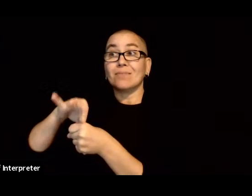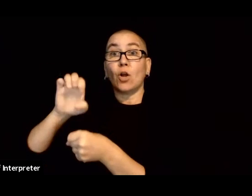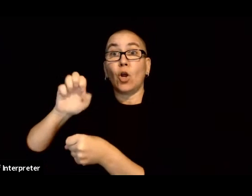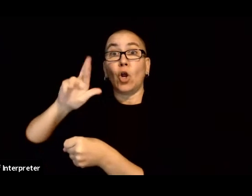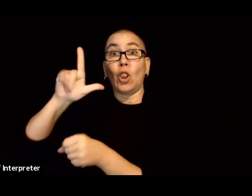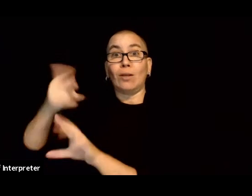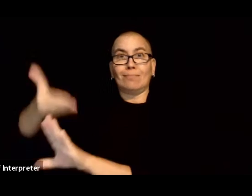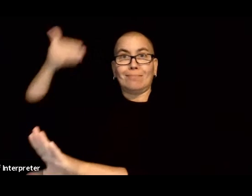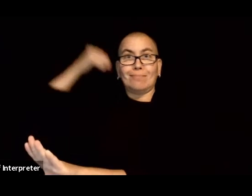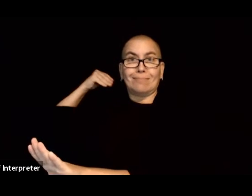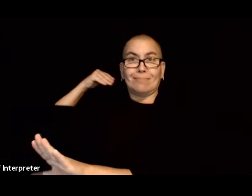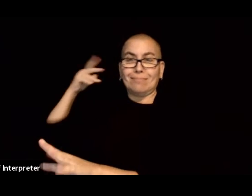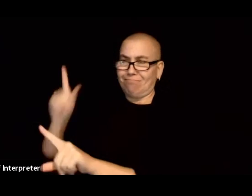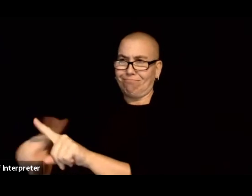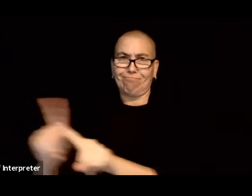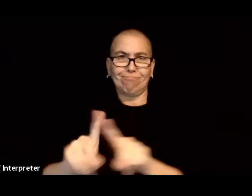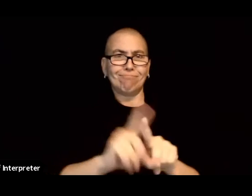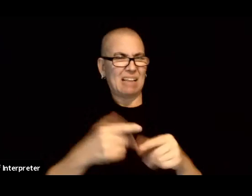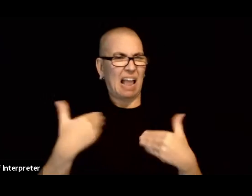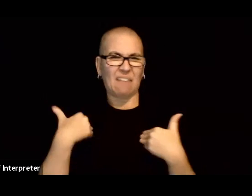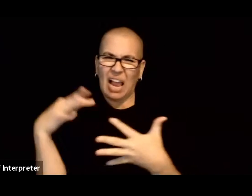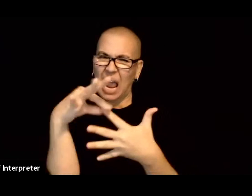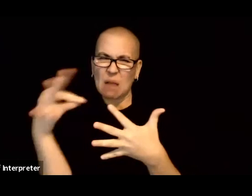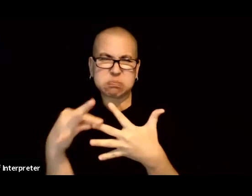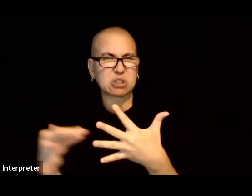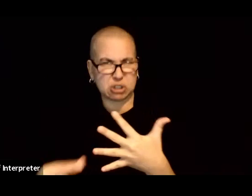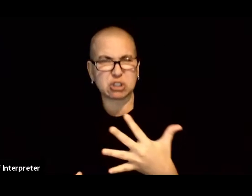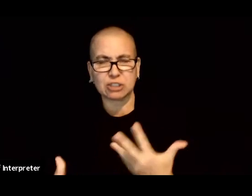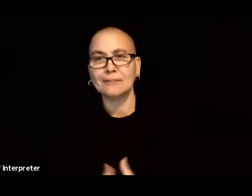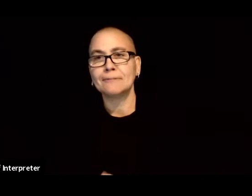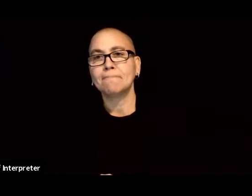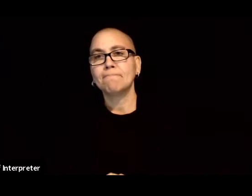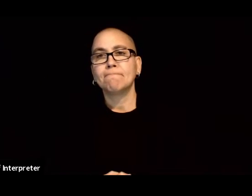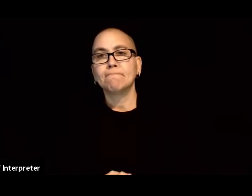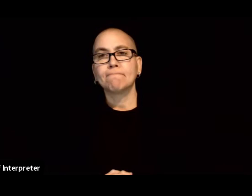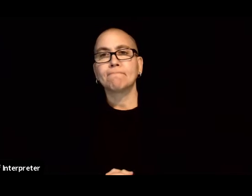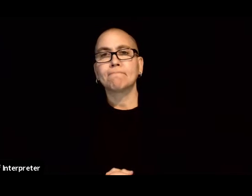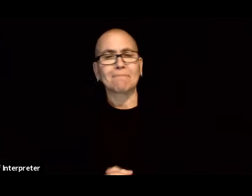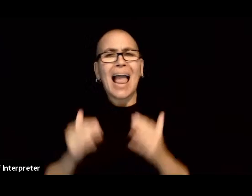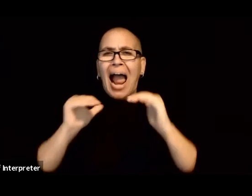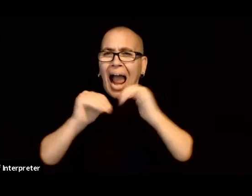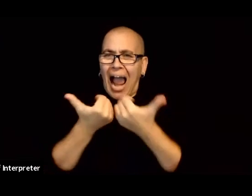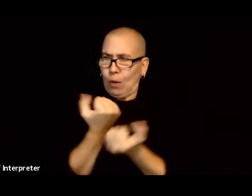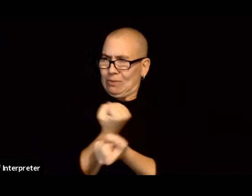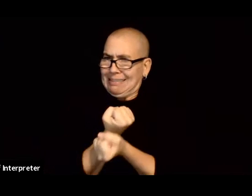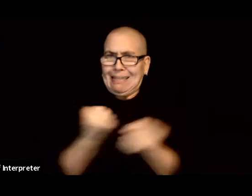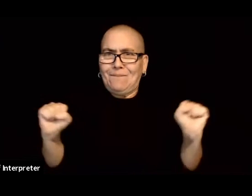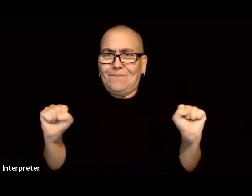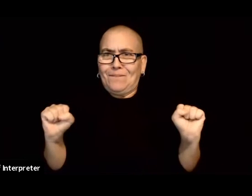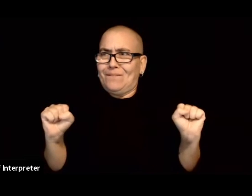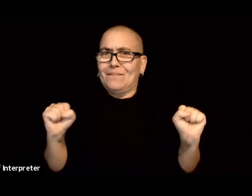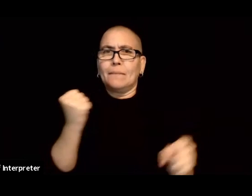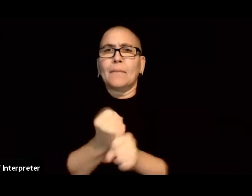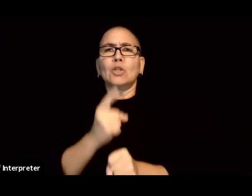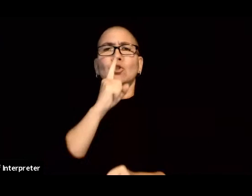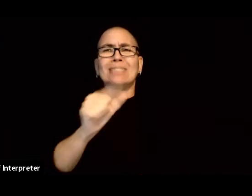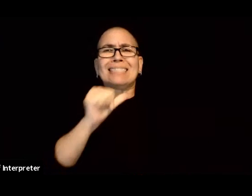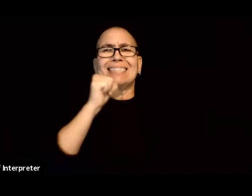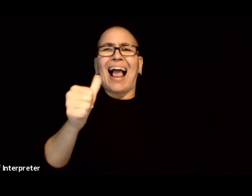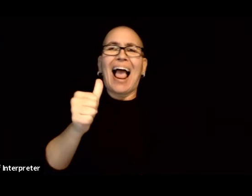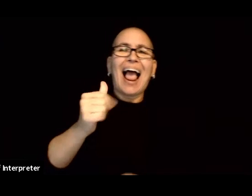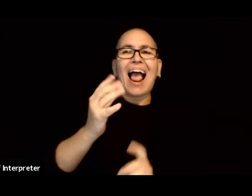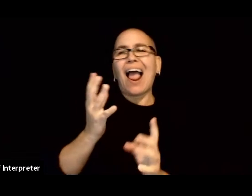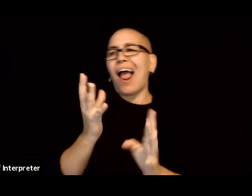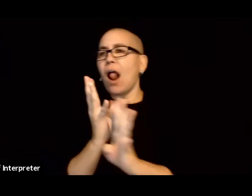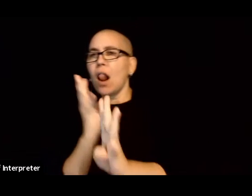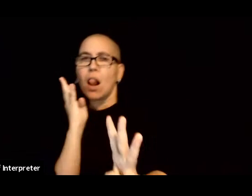with or the amount of time you are in contact with others can help reduce the spread of COVID-19. Voting by mail or